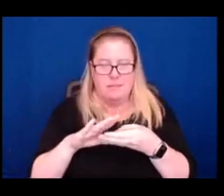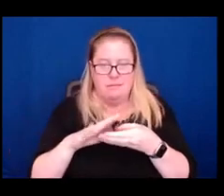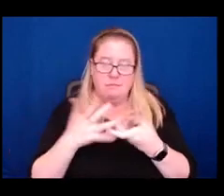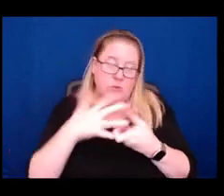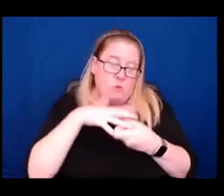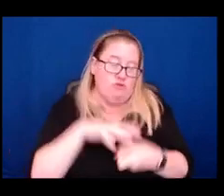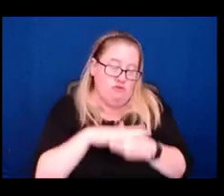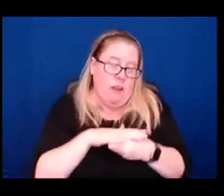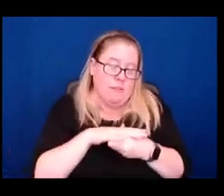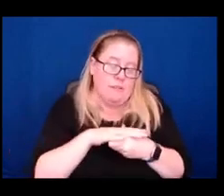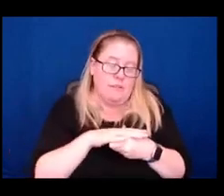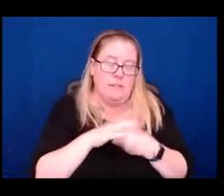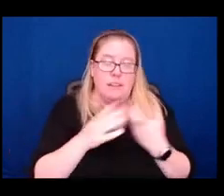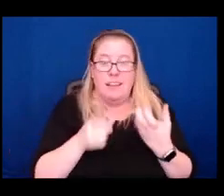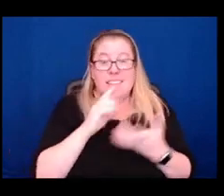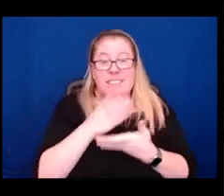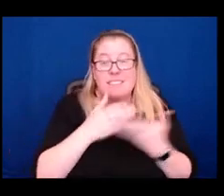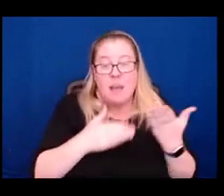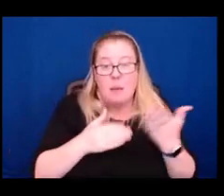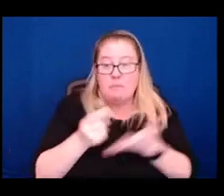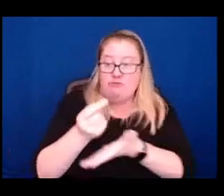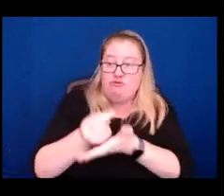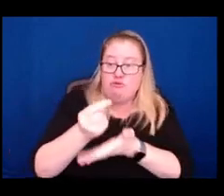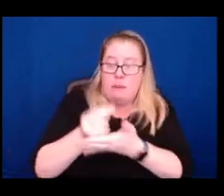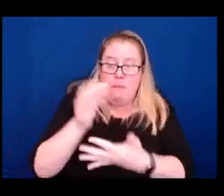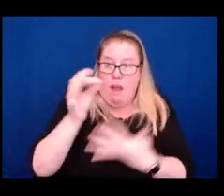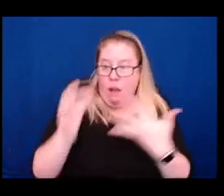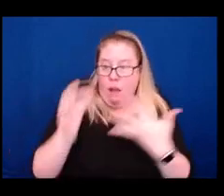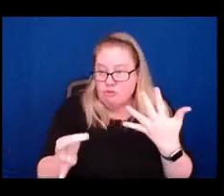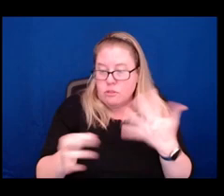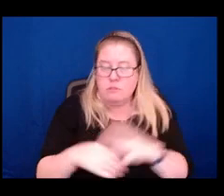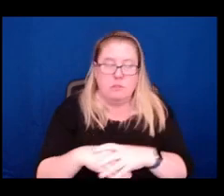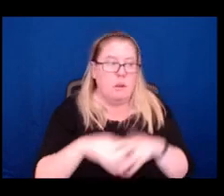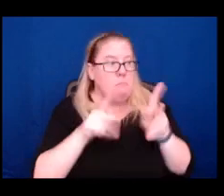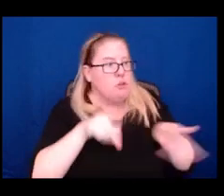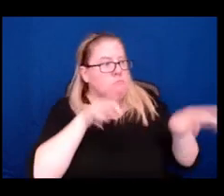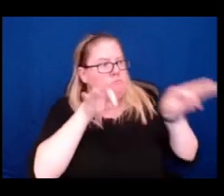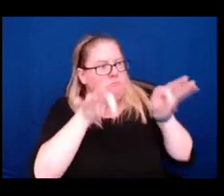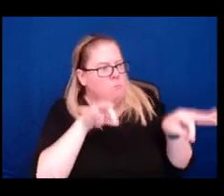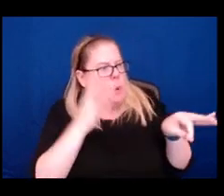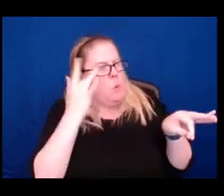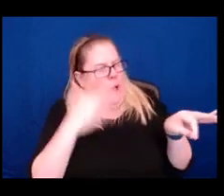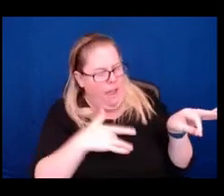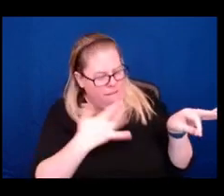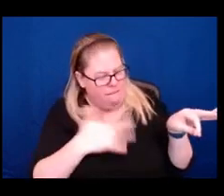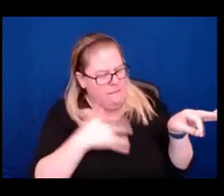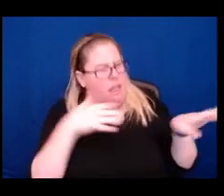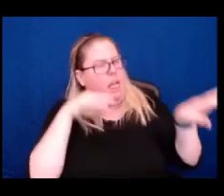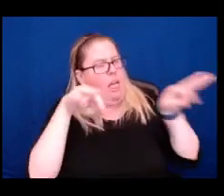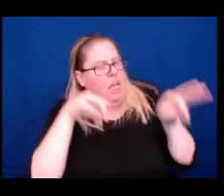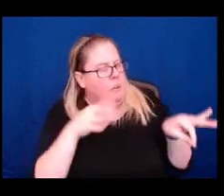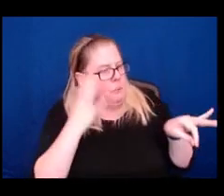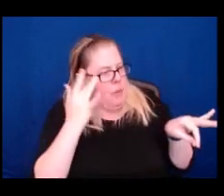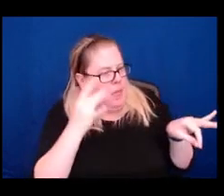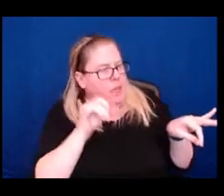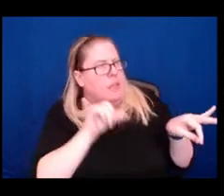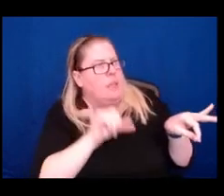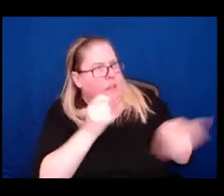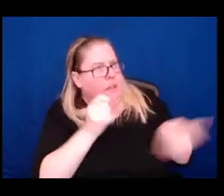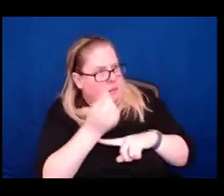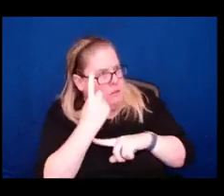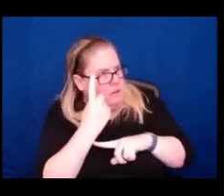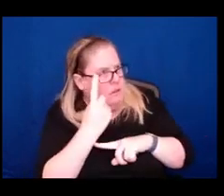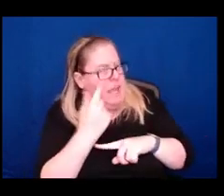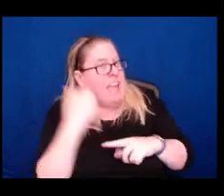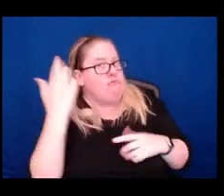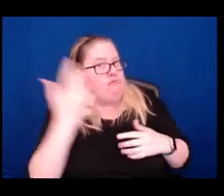And some of that comes with being able to have treatment options, have someone explain to you why you're feeling the way you are, and be able